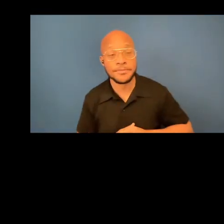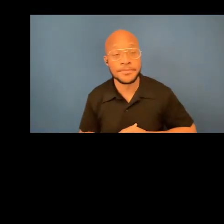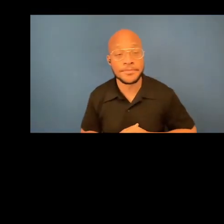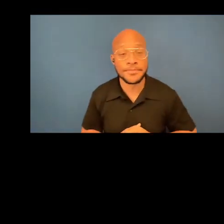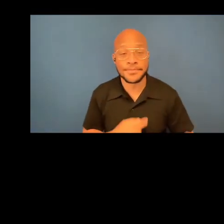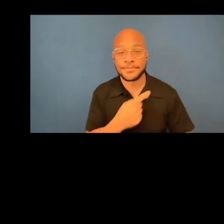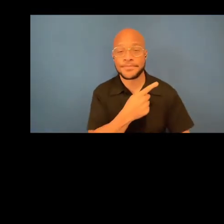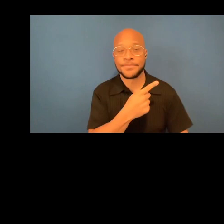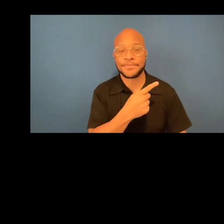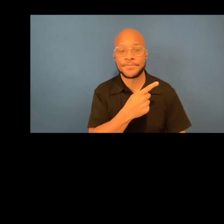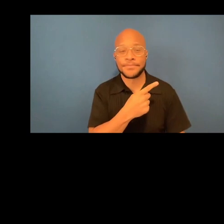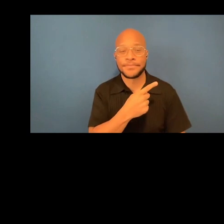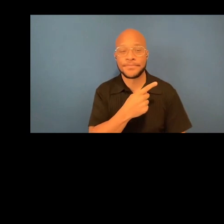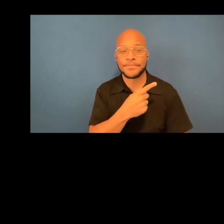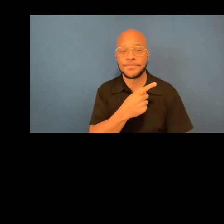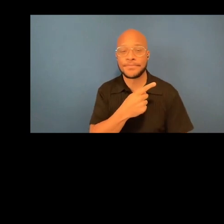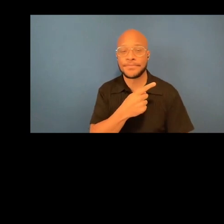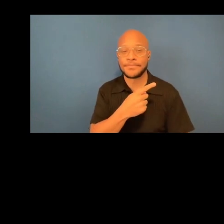Hello everyone.